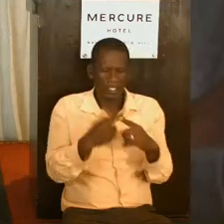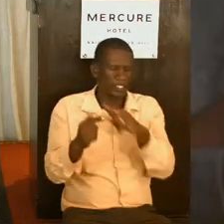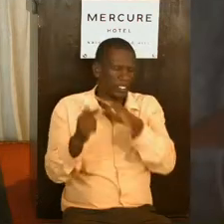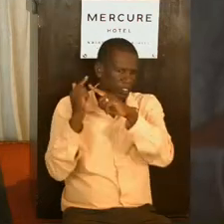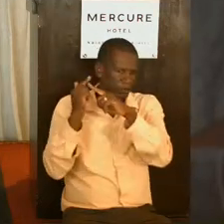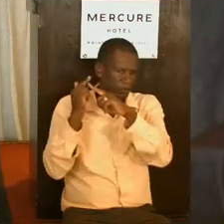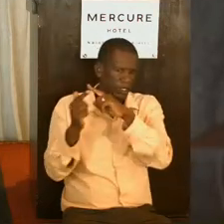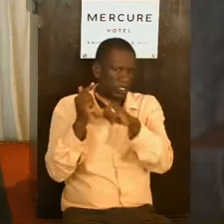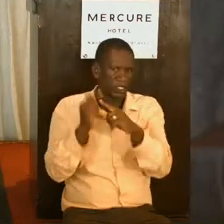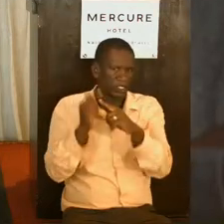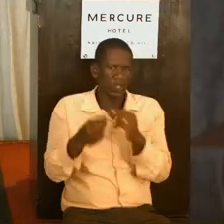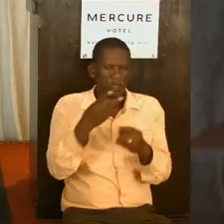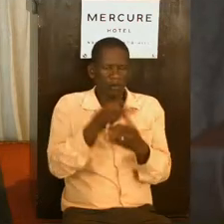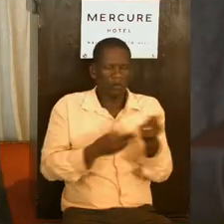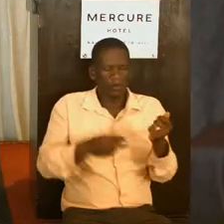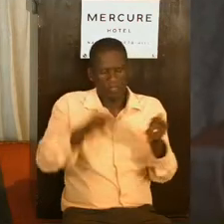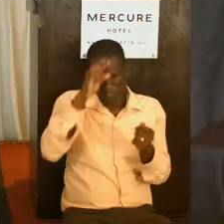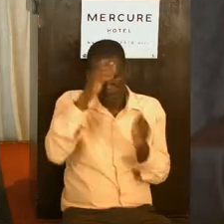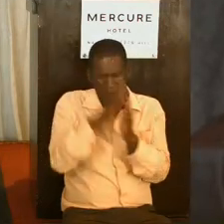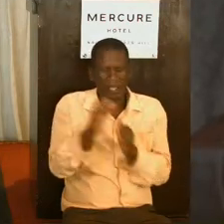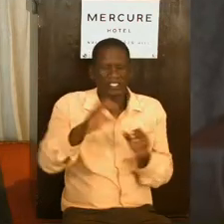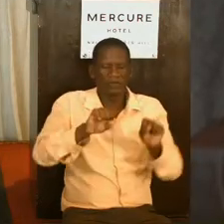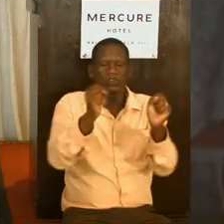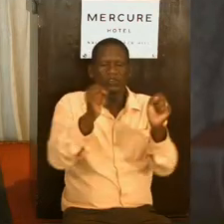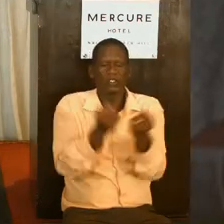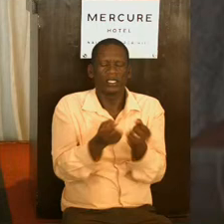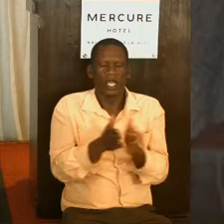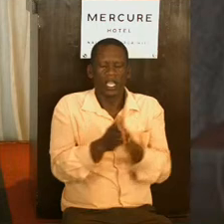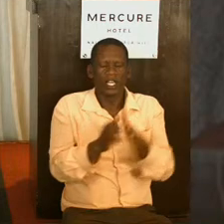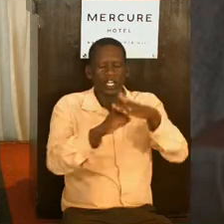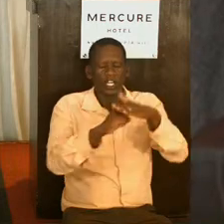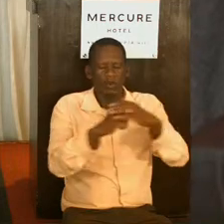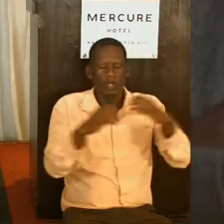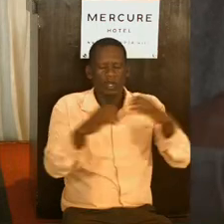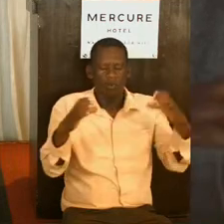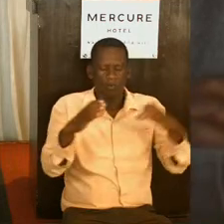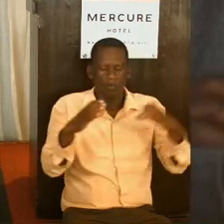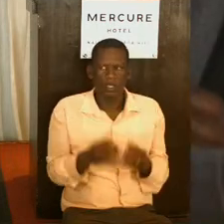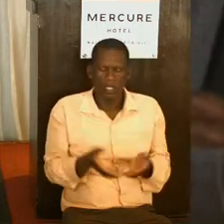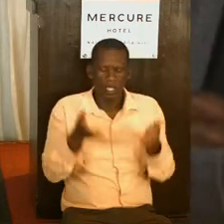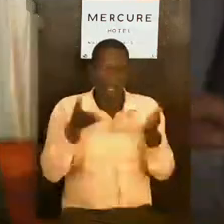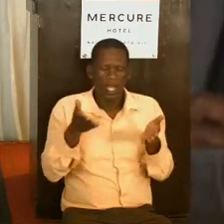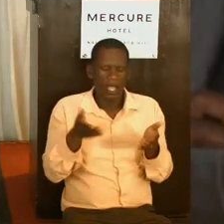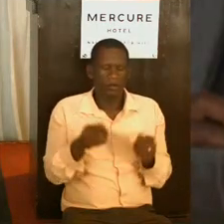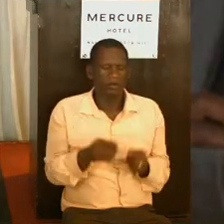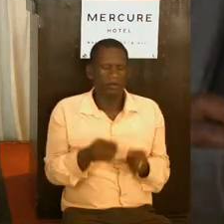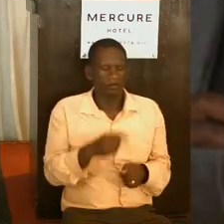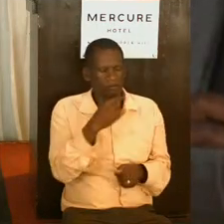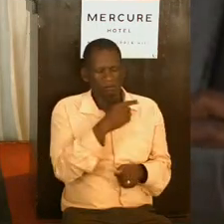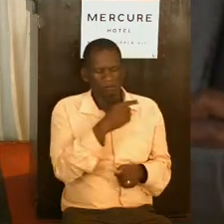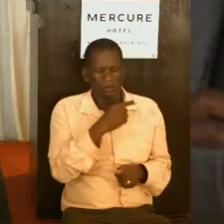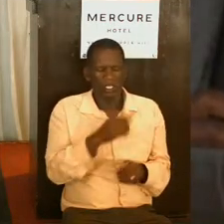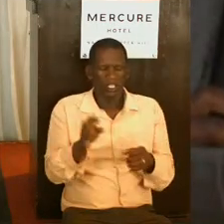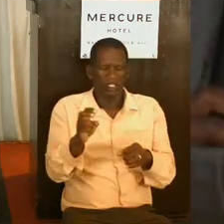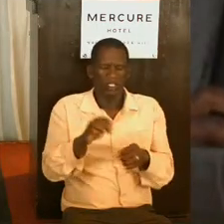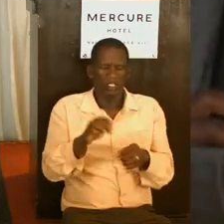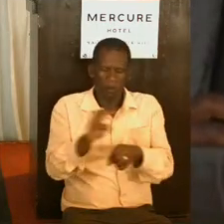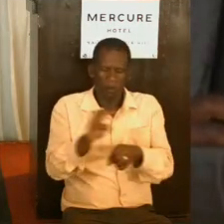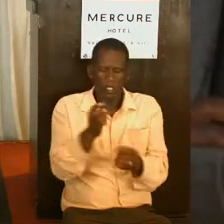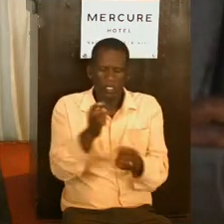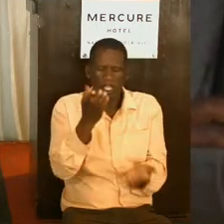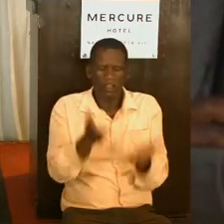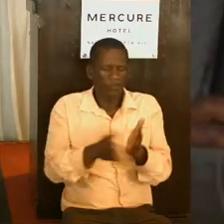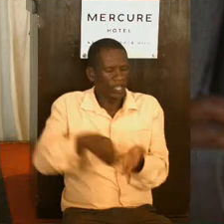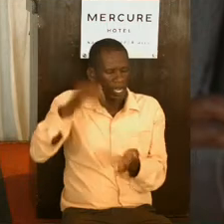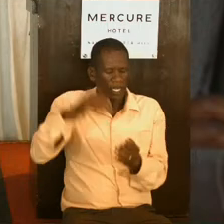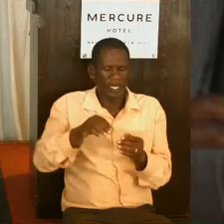experience both in government and civil society and in donor communities currently he's the monitoring evaluation